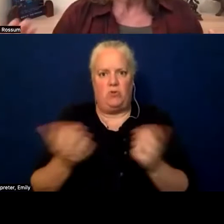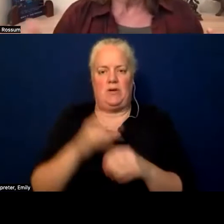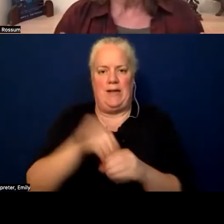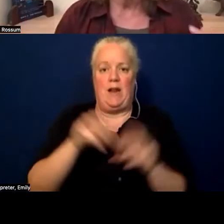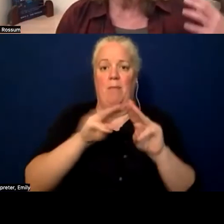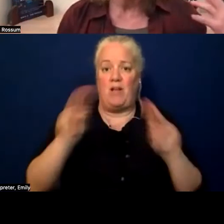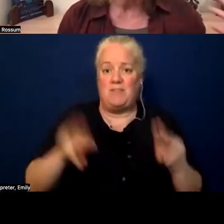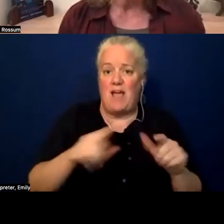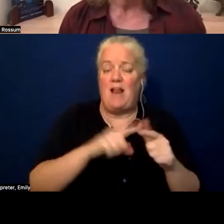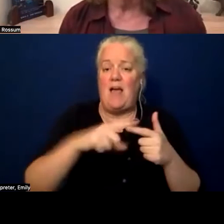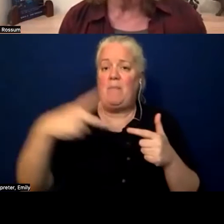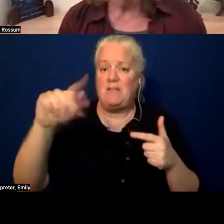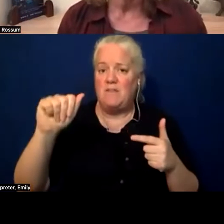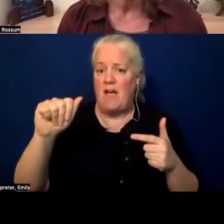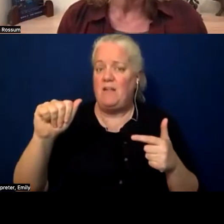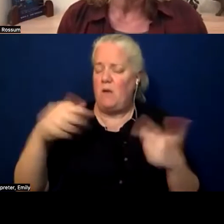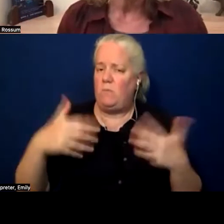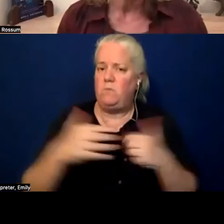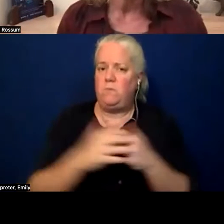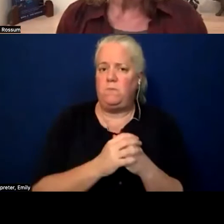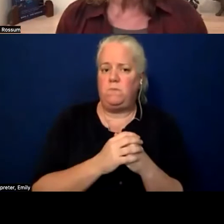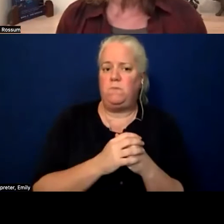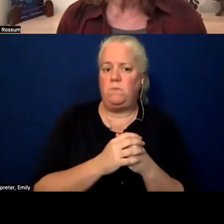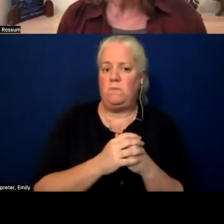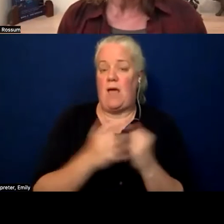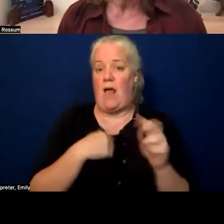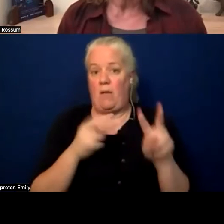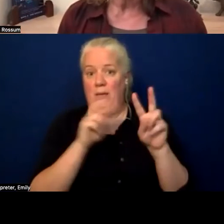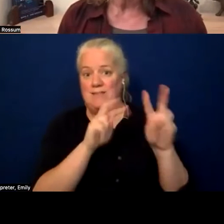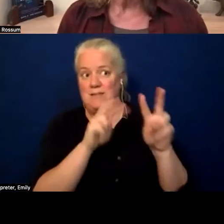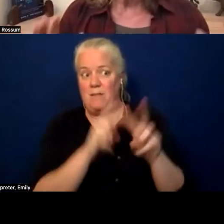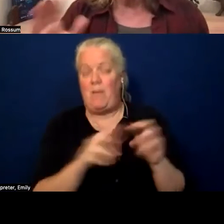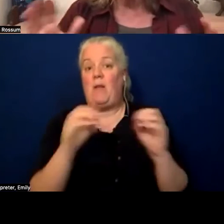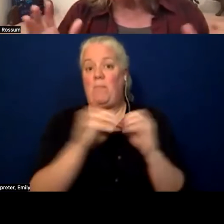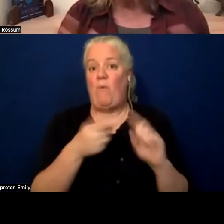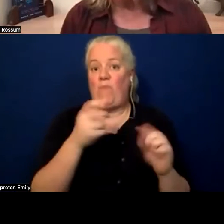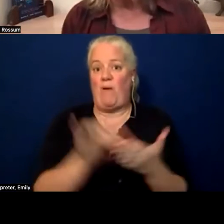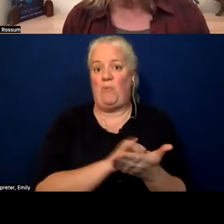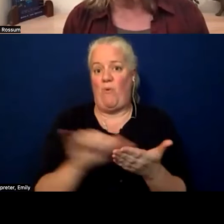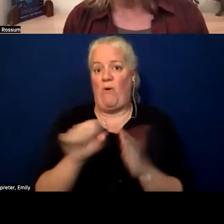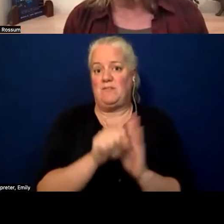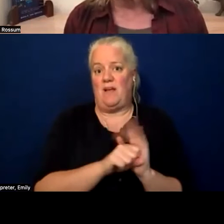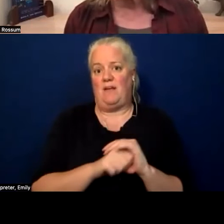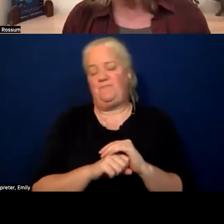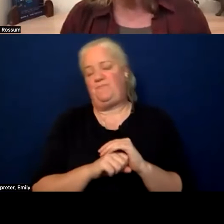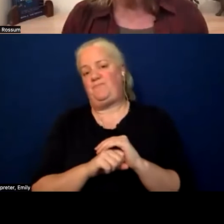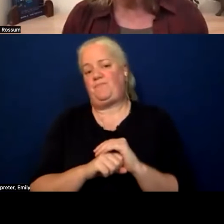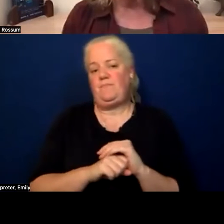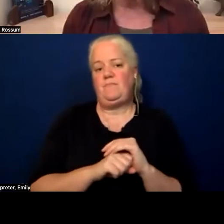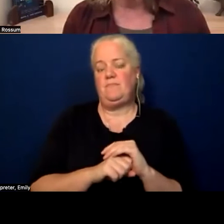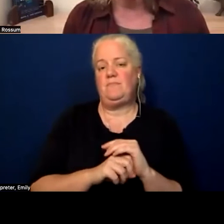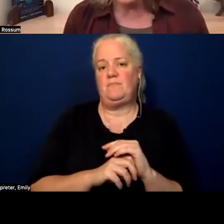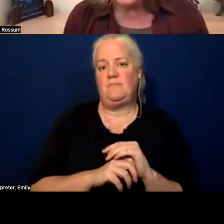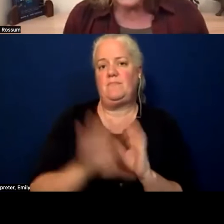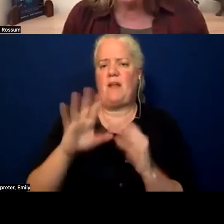Montana and Pennsylvania. I'm anticipating some really good ones coming out of New York And just the final thing is when, I speak